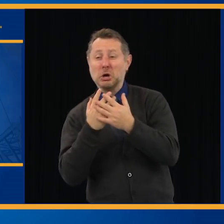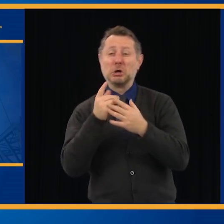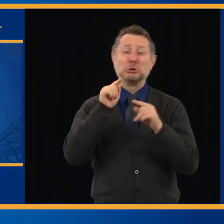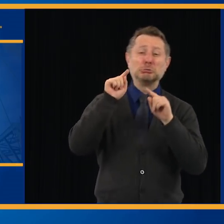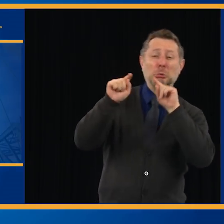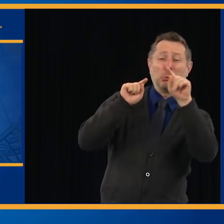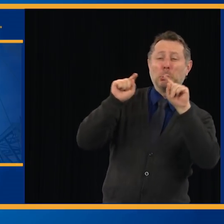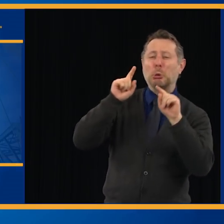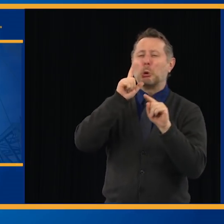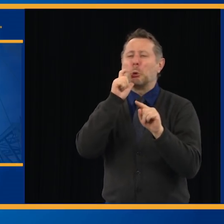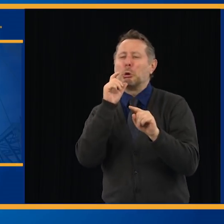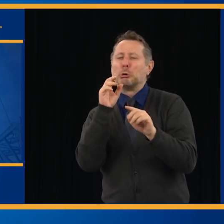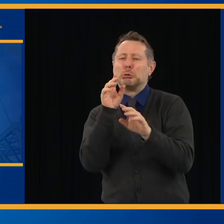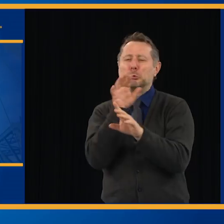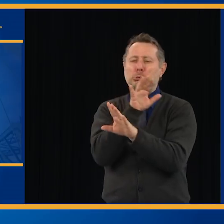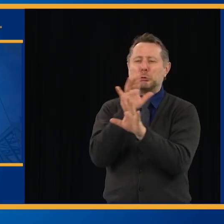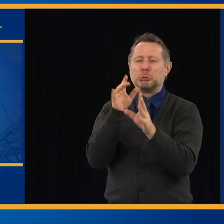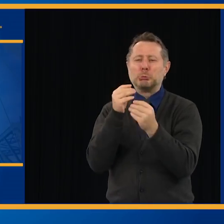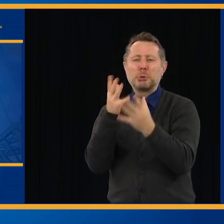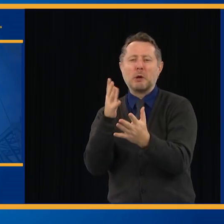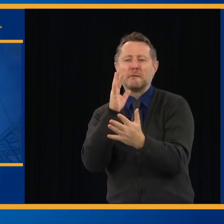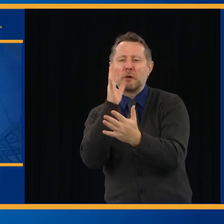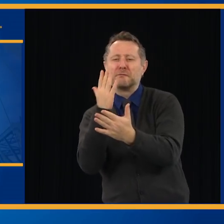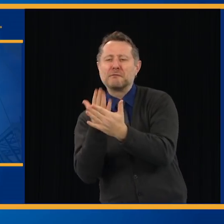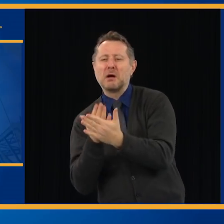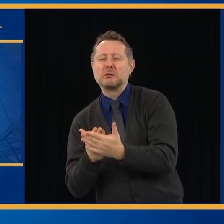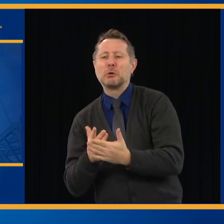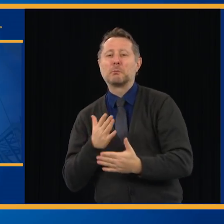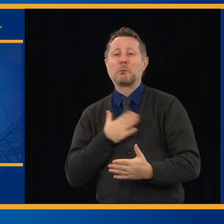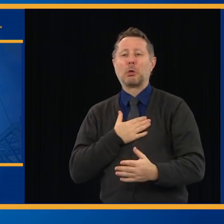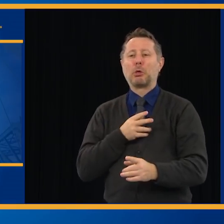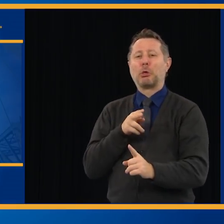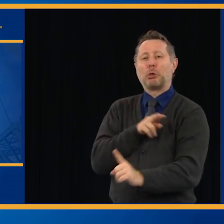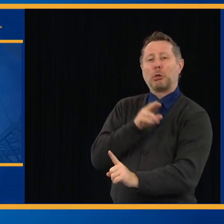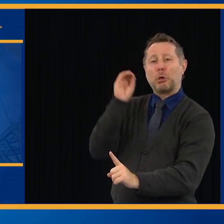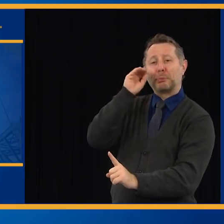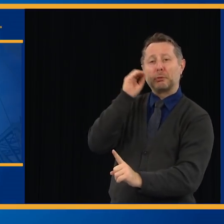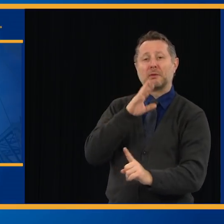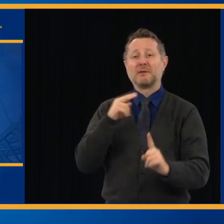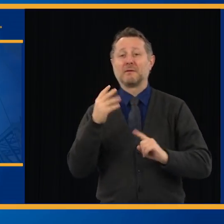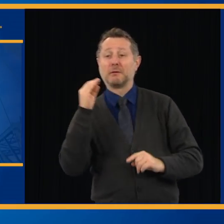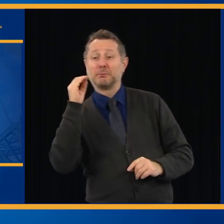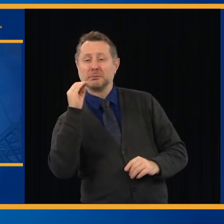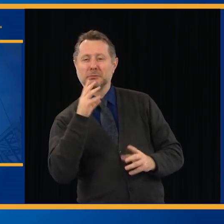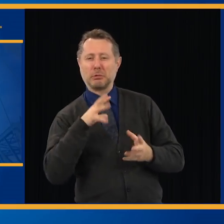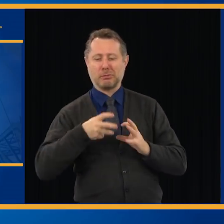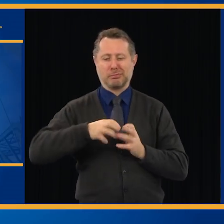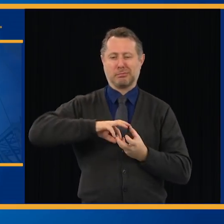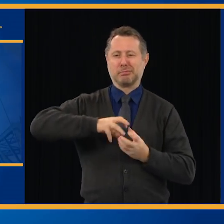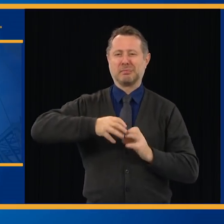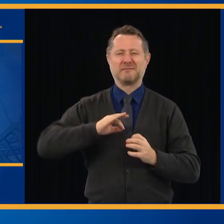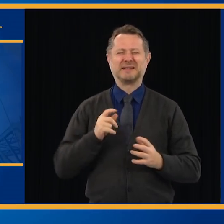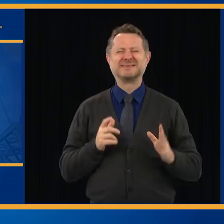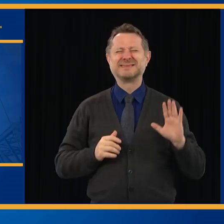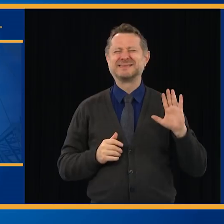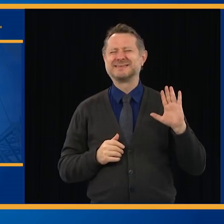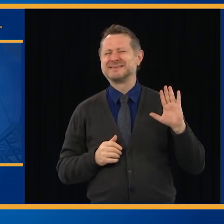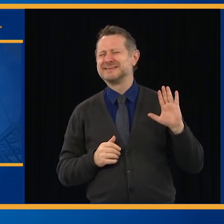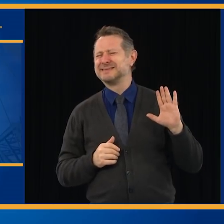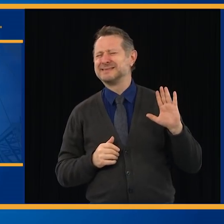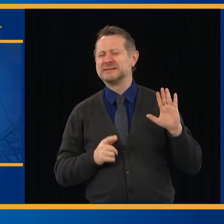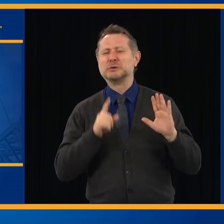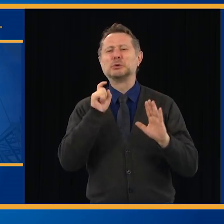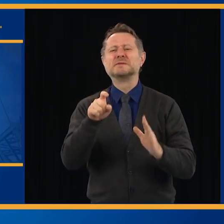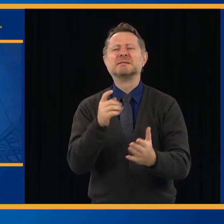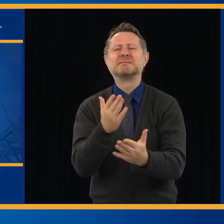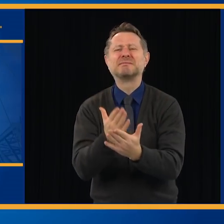Everybody has their own spin. But there are still facts that are not political theater, right? New York